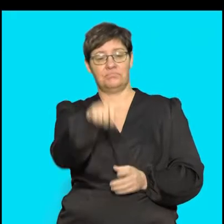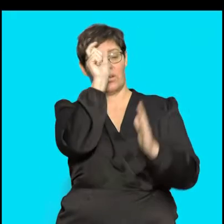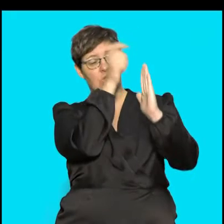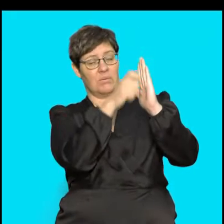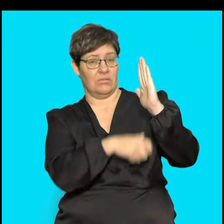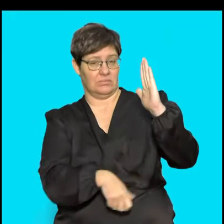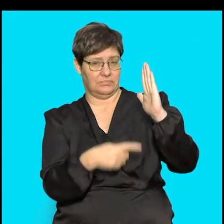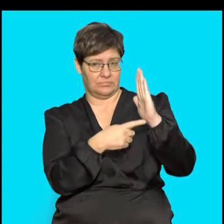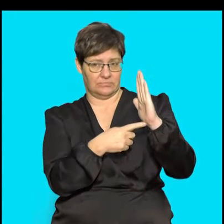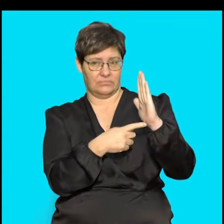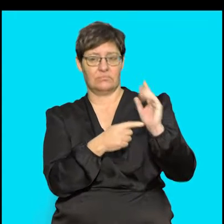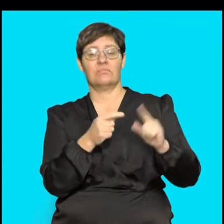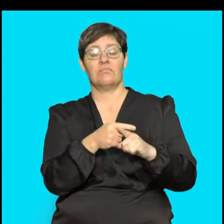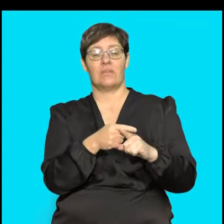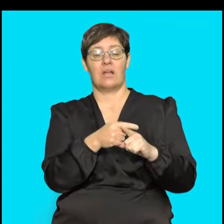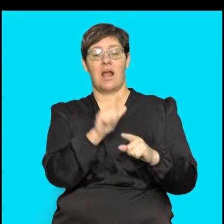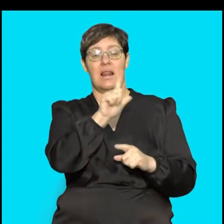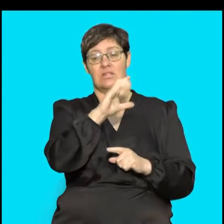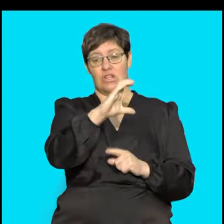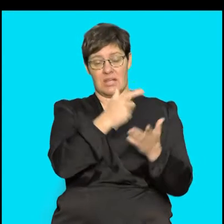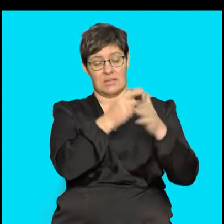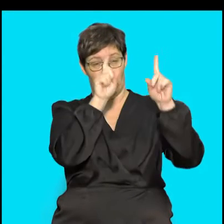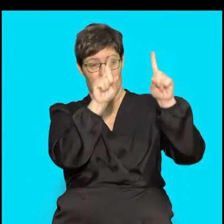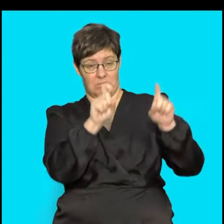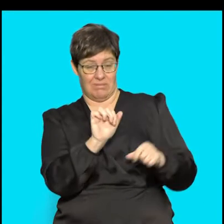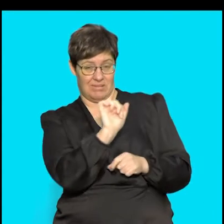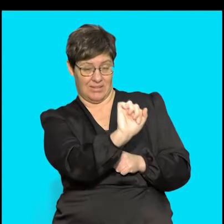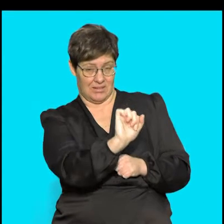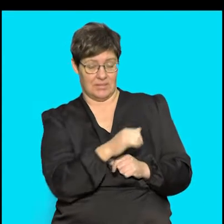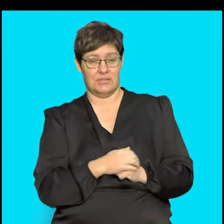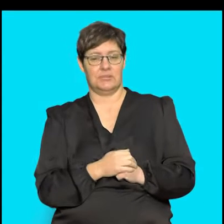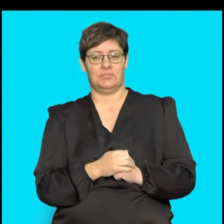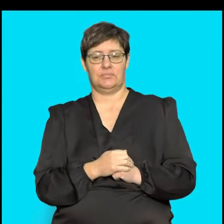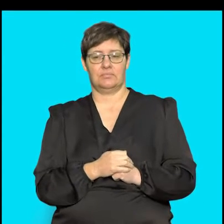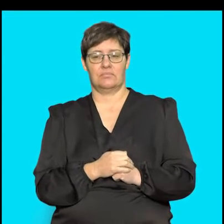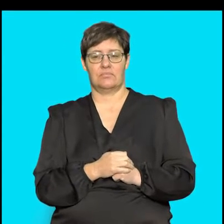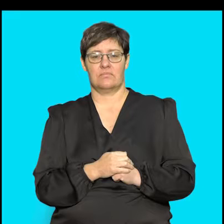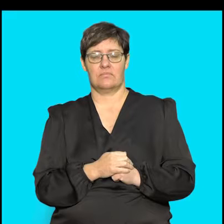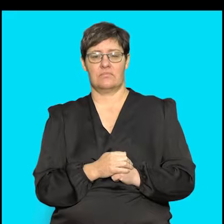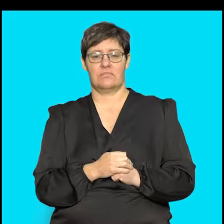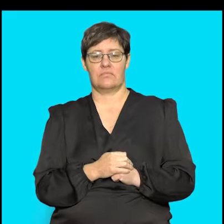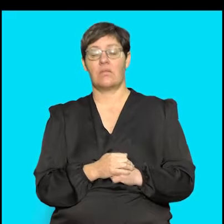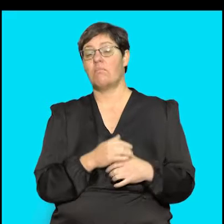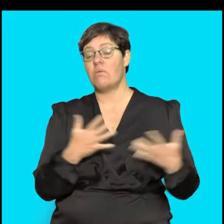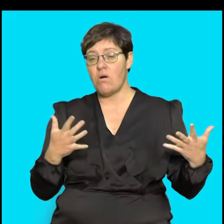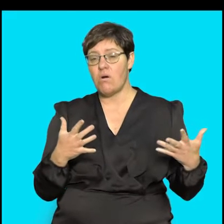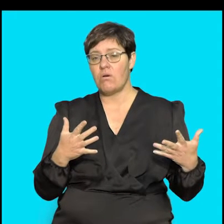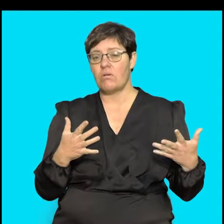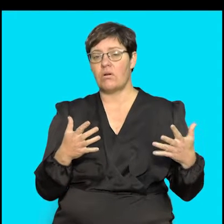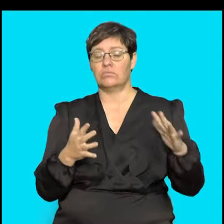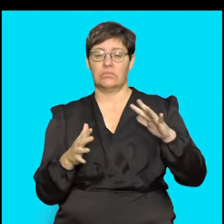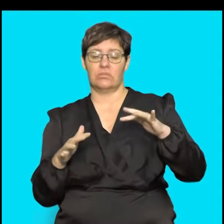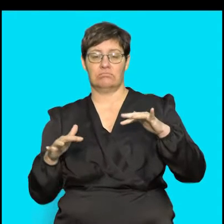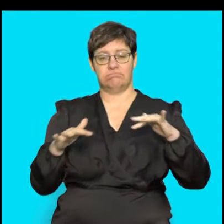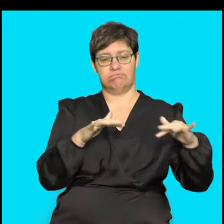The terminology is Le Chatelier's principle, which we will shortly define. We're going to talk a lot